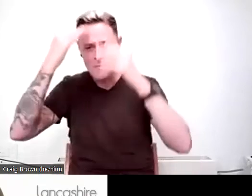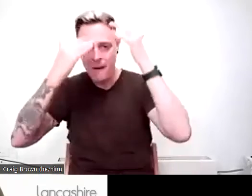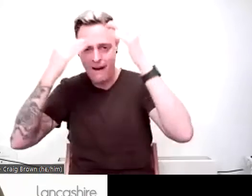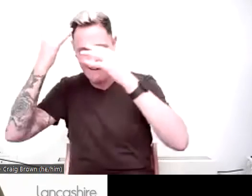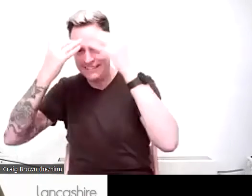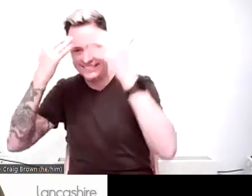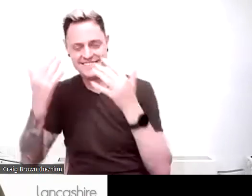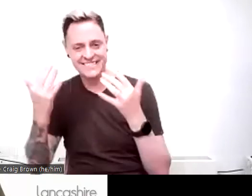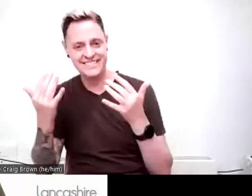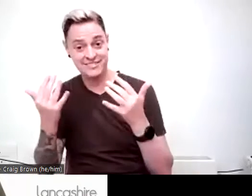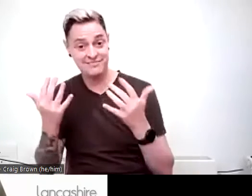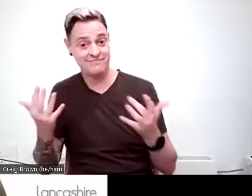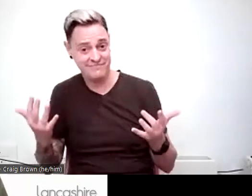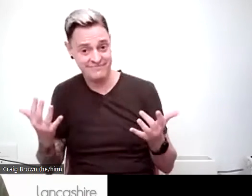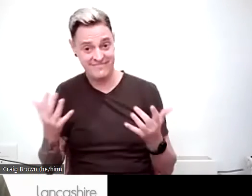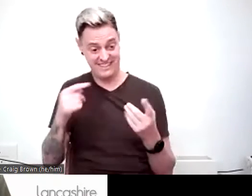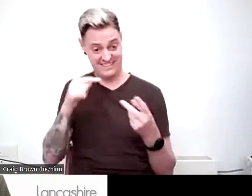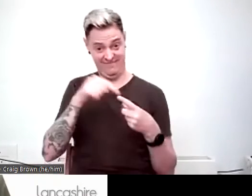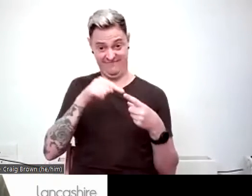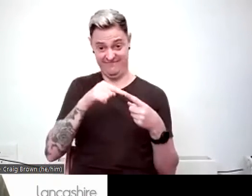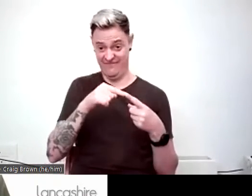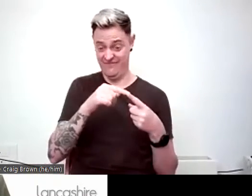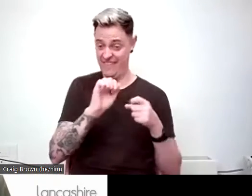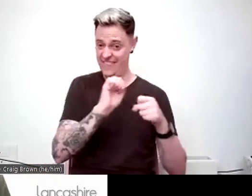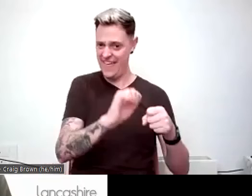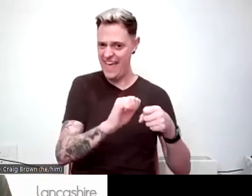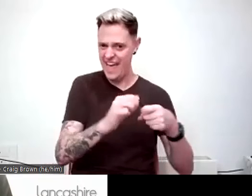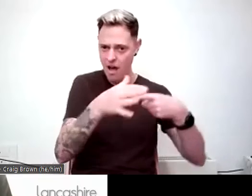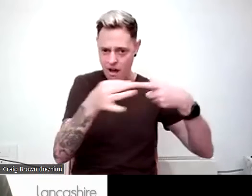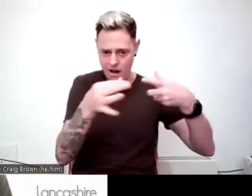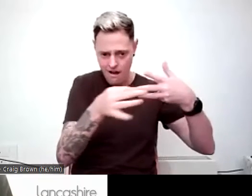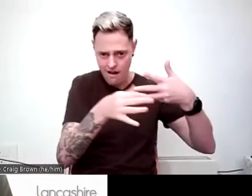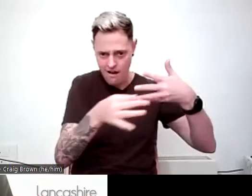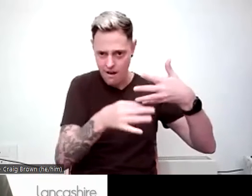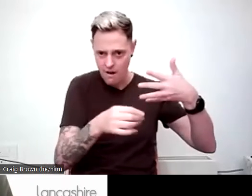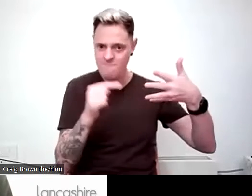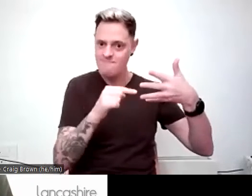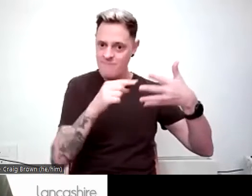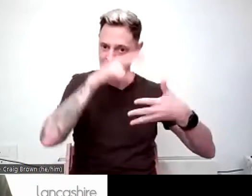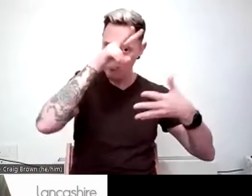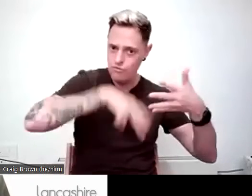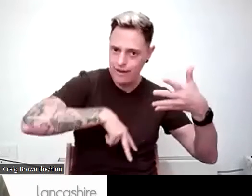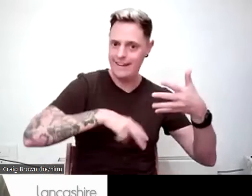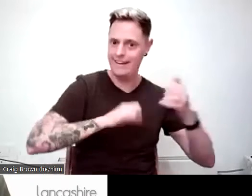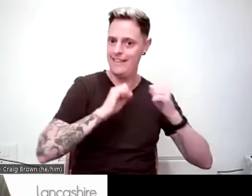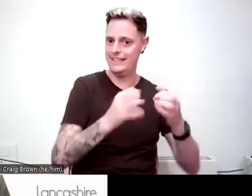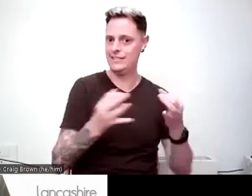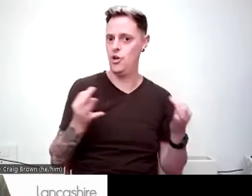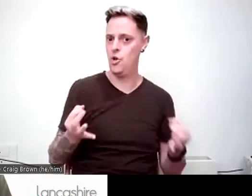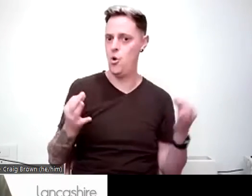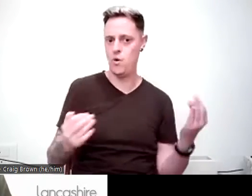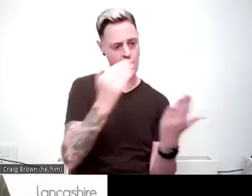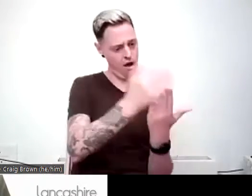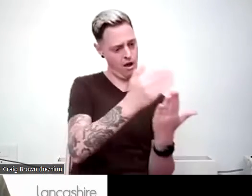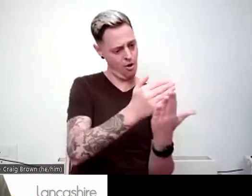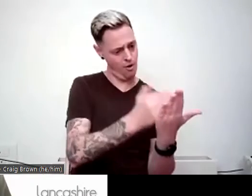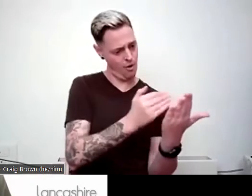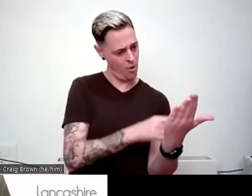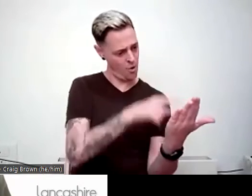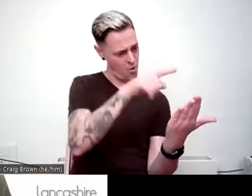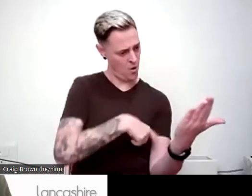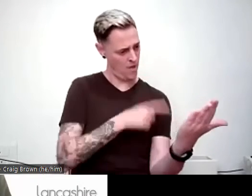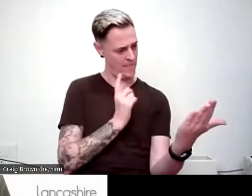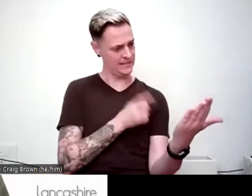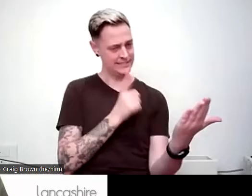basically, that's like at the start of, you open the Yoga Sutras, that's what you read. That answers the question,